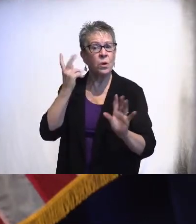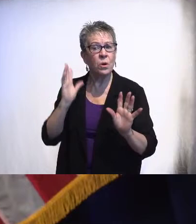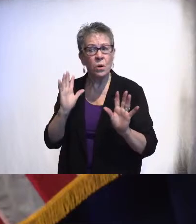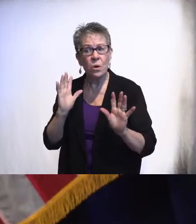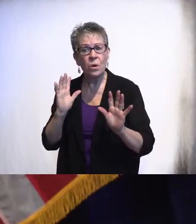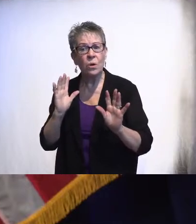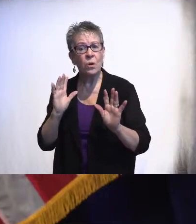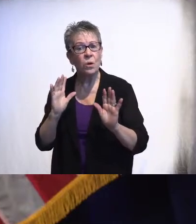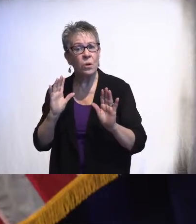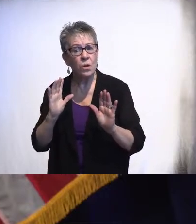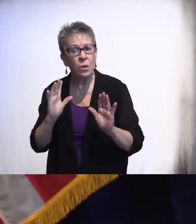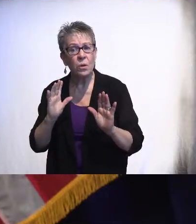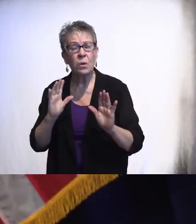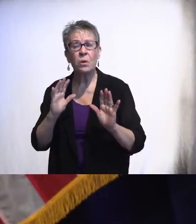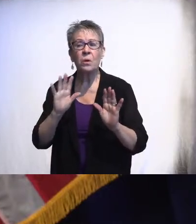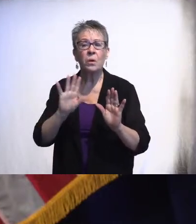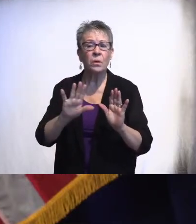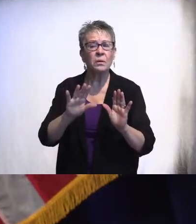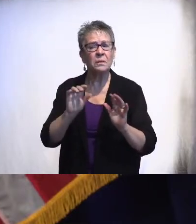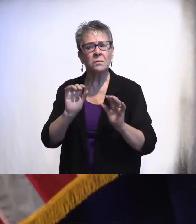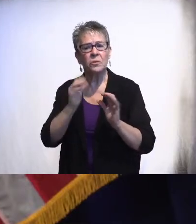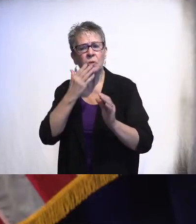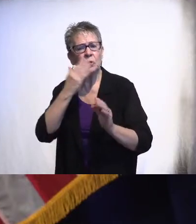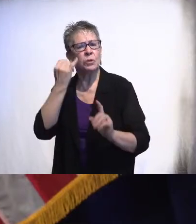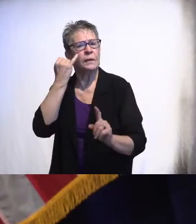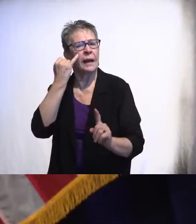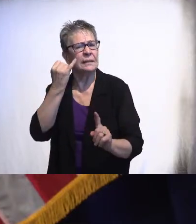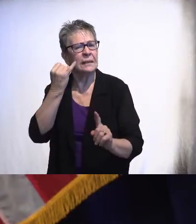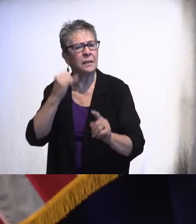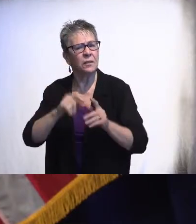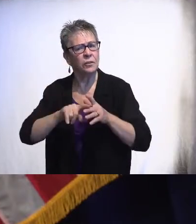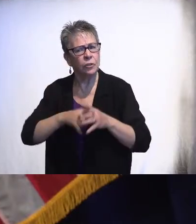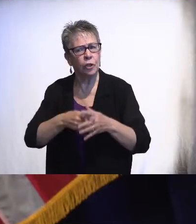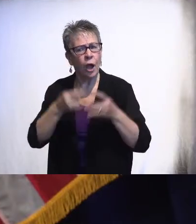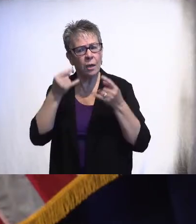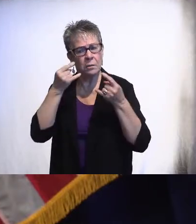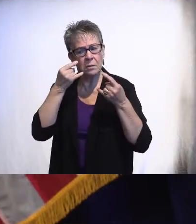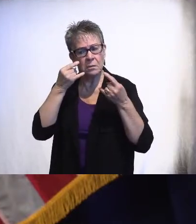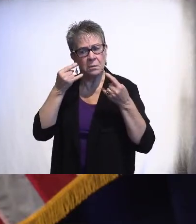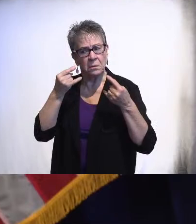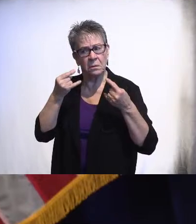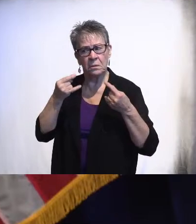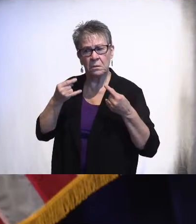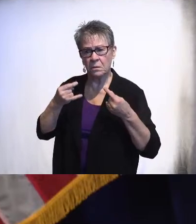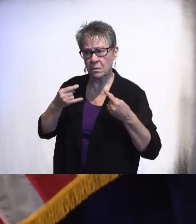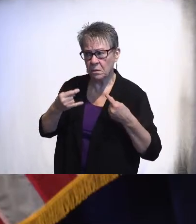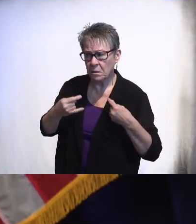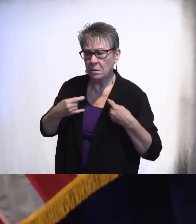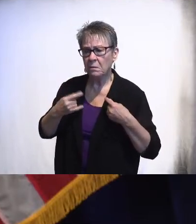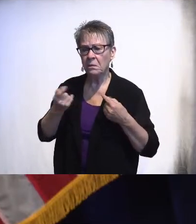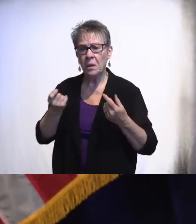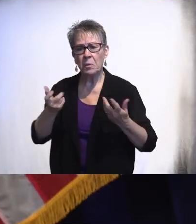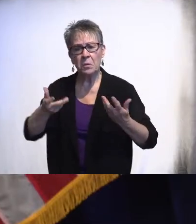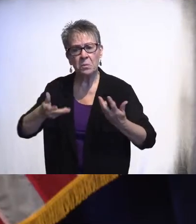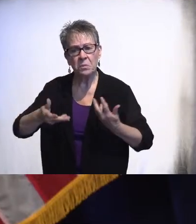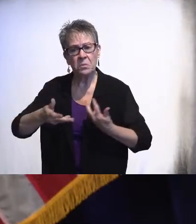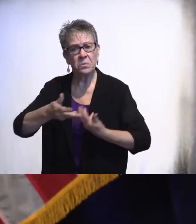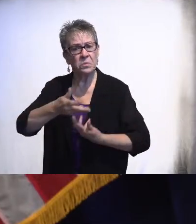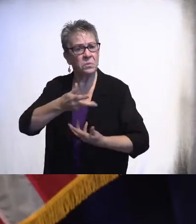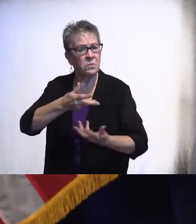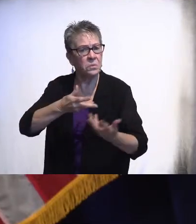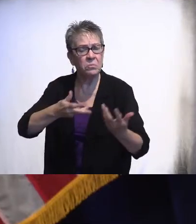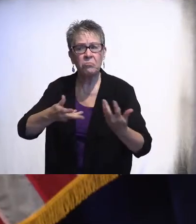people can go about more normal lives, the virus will not have disappeared. It will still be around. People still need to make